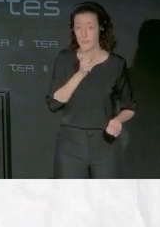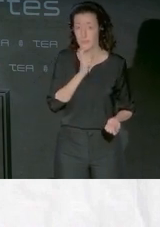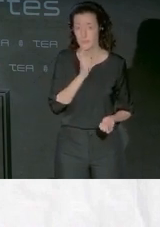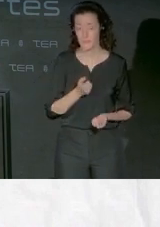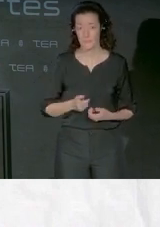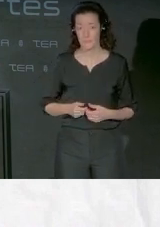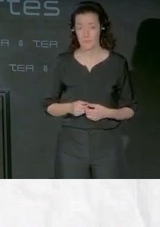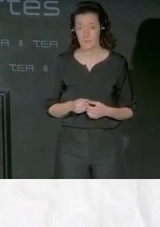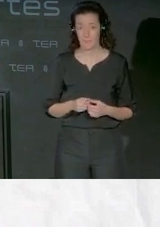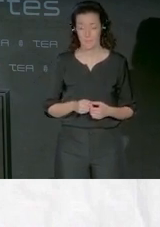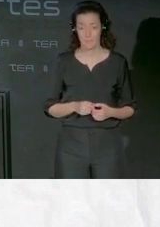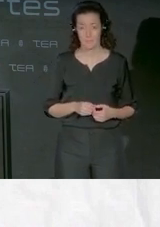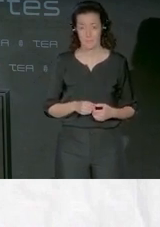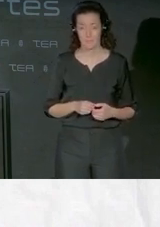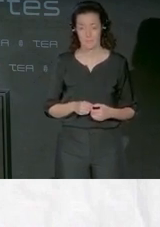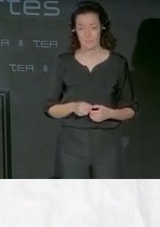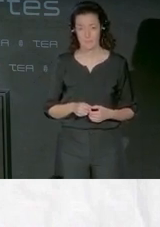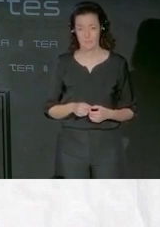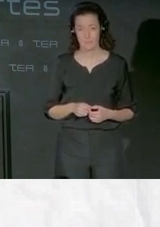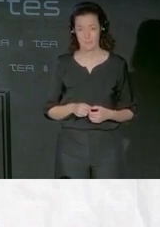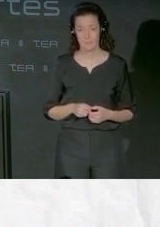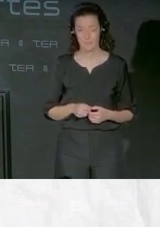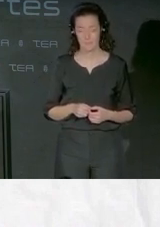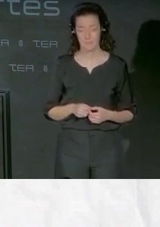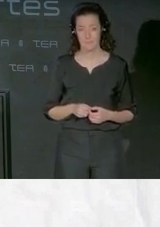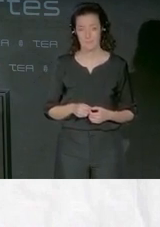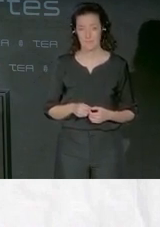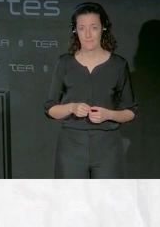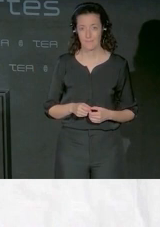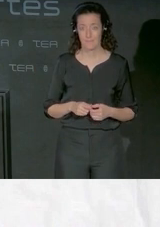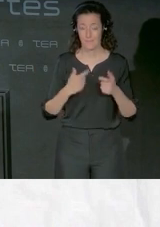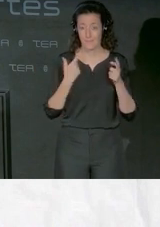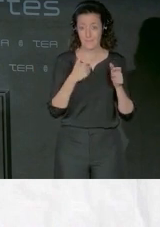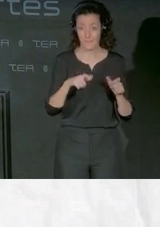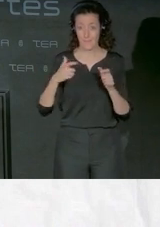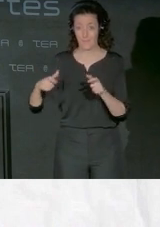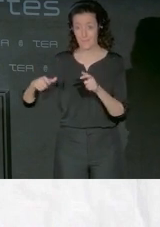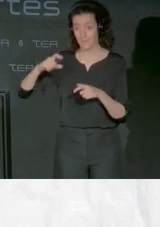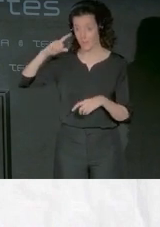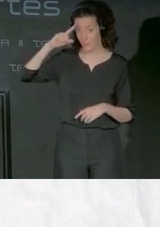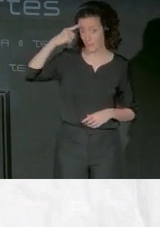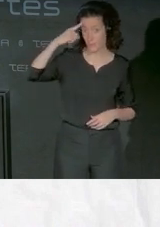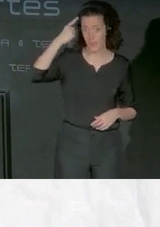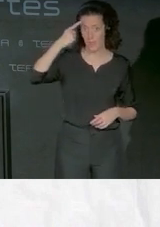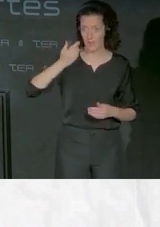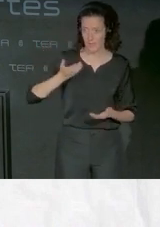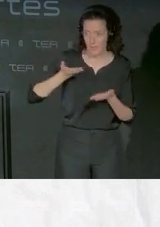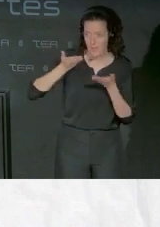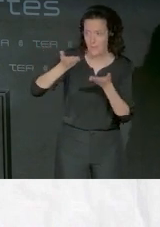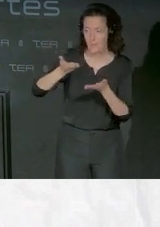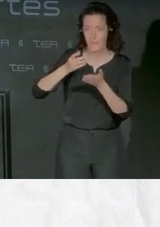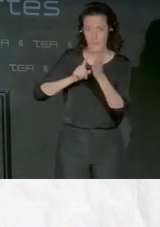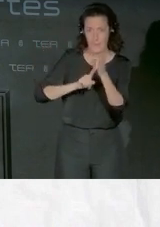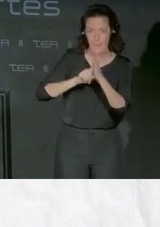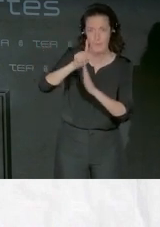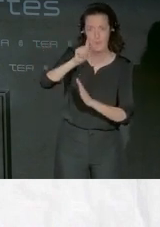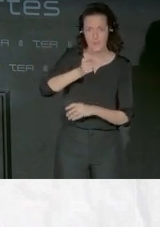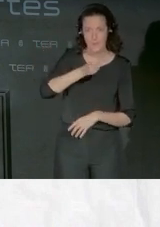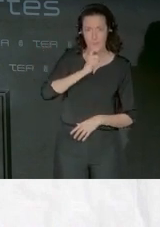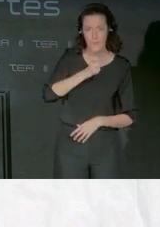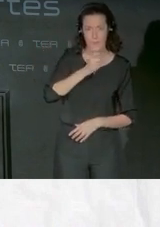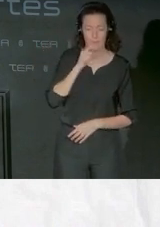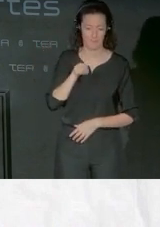sector. So we are looking at how to best showcase this, looking both at, let's say, existing